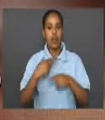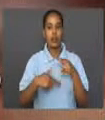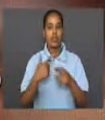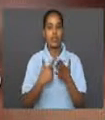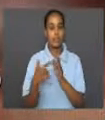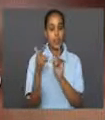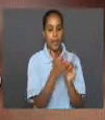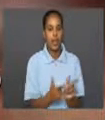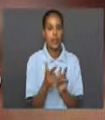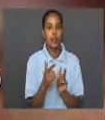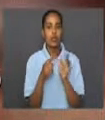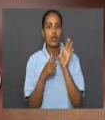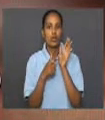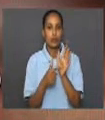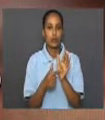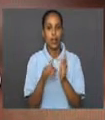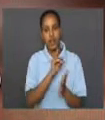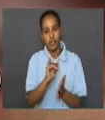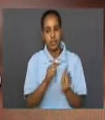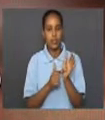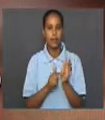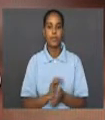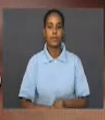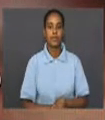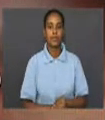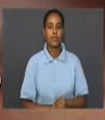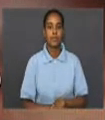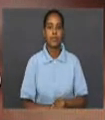of this method looks like this.